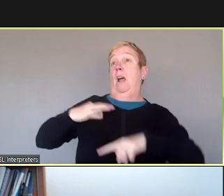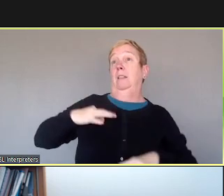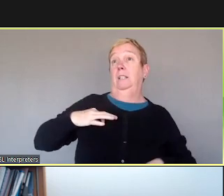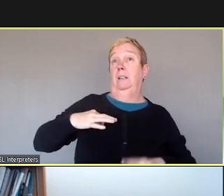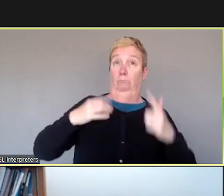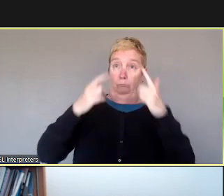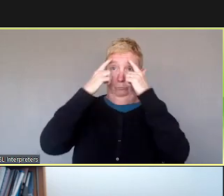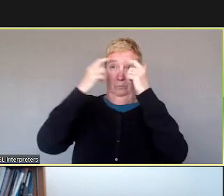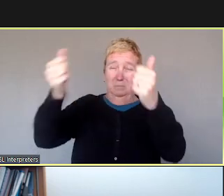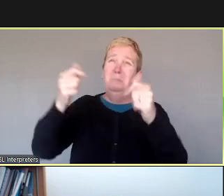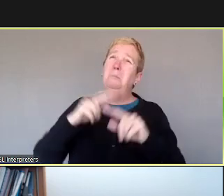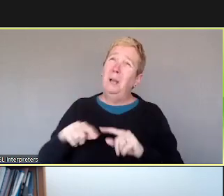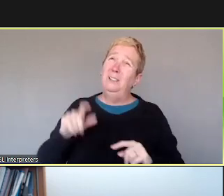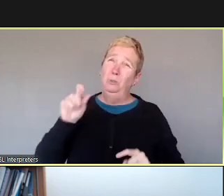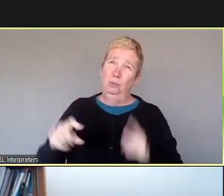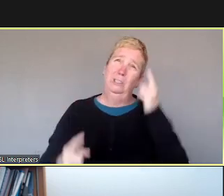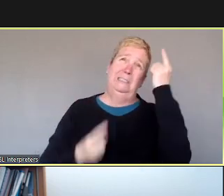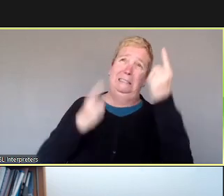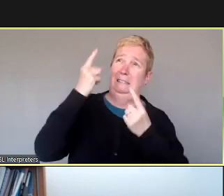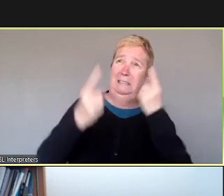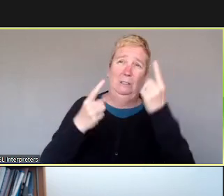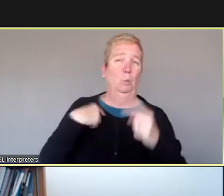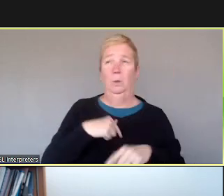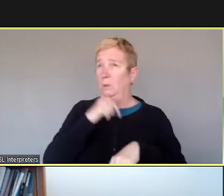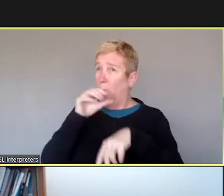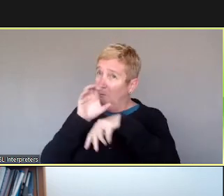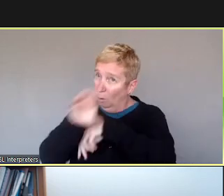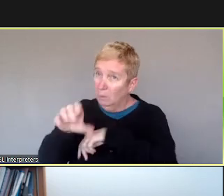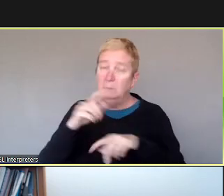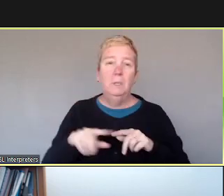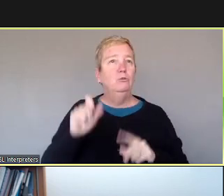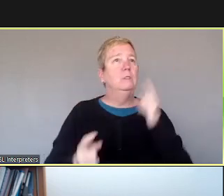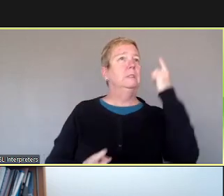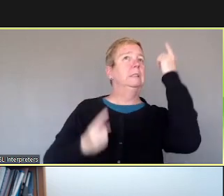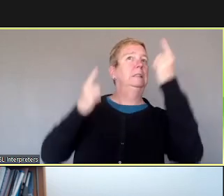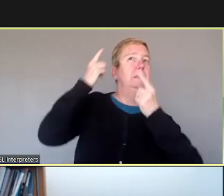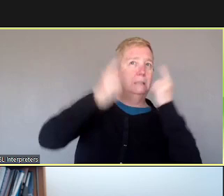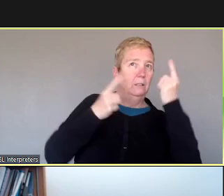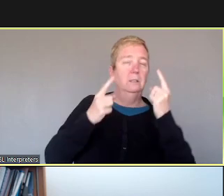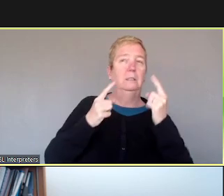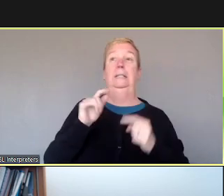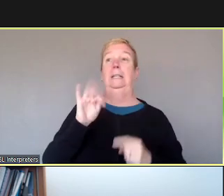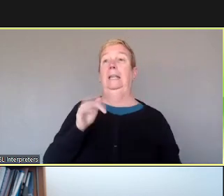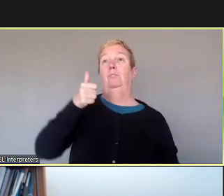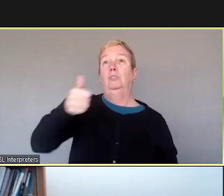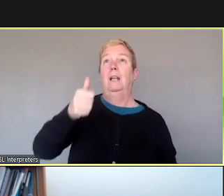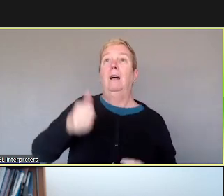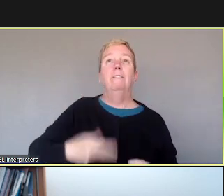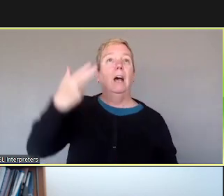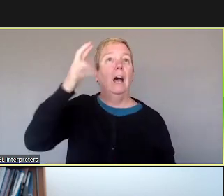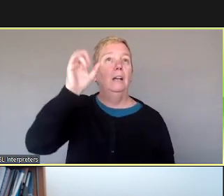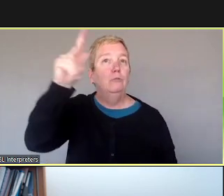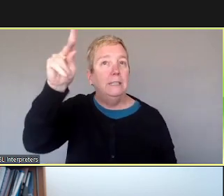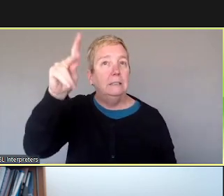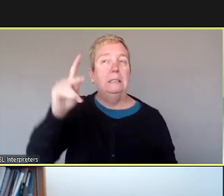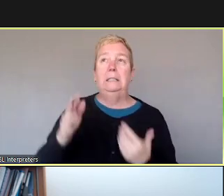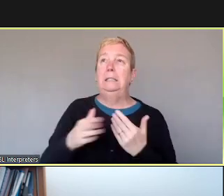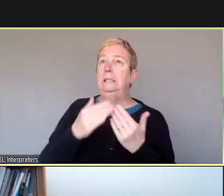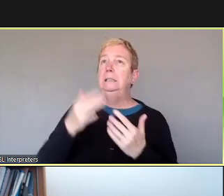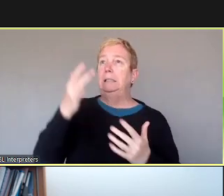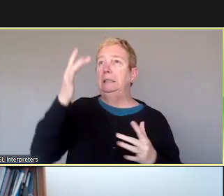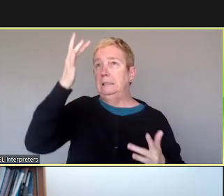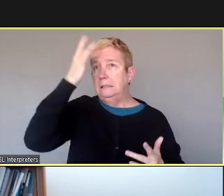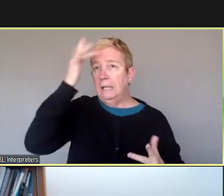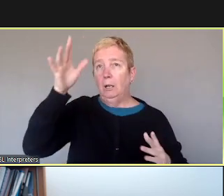your risk in public settings, especially if you are one of those individuals in a high-risk group. And then just, I want to